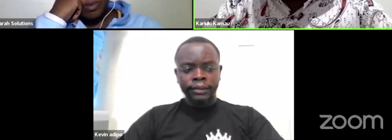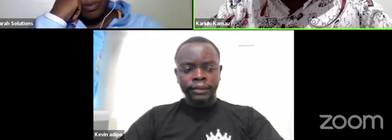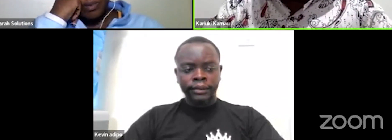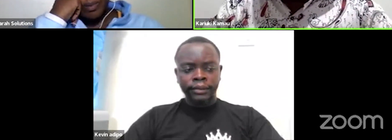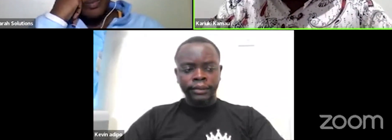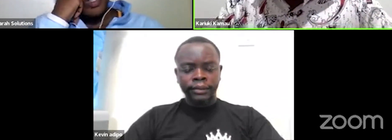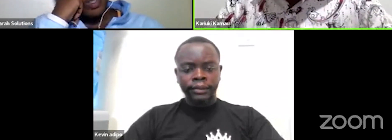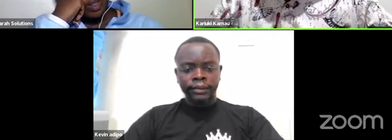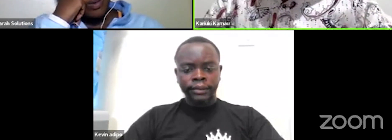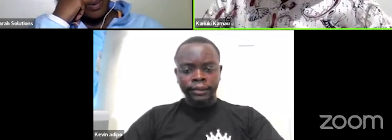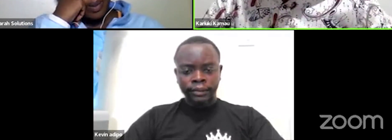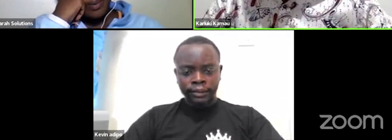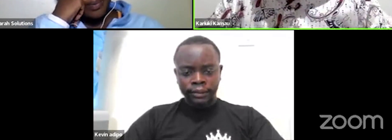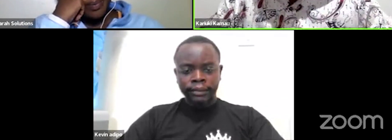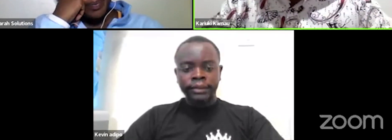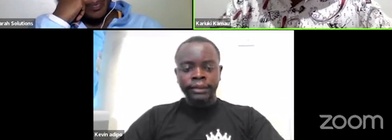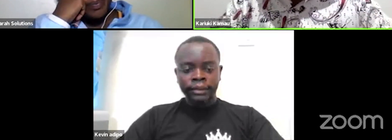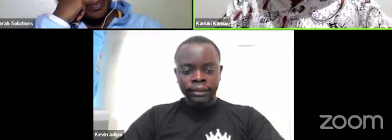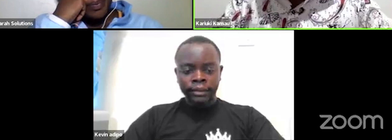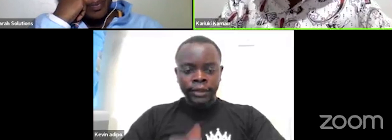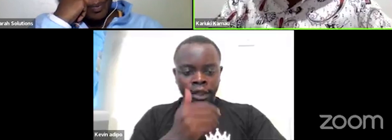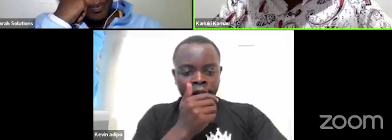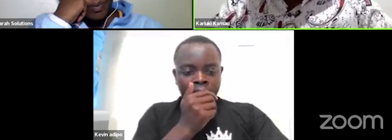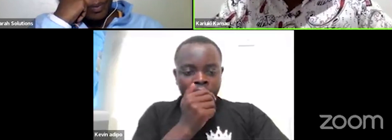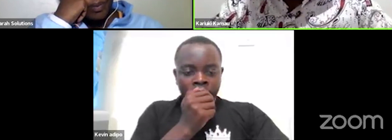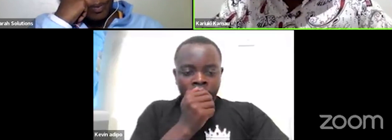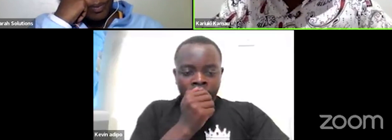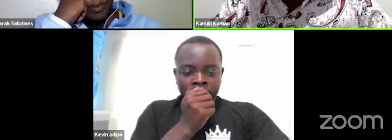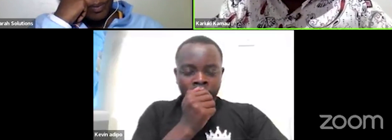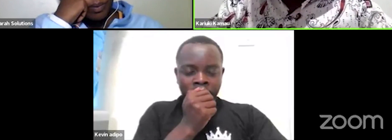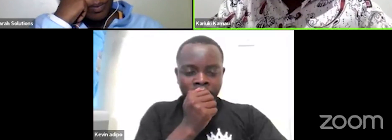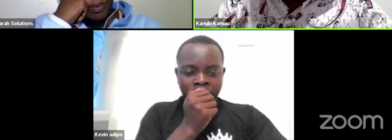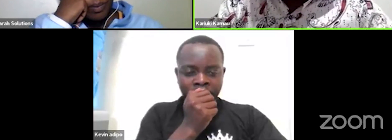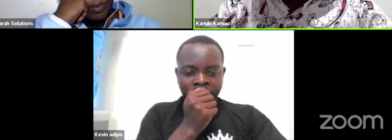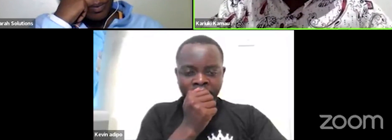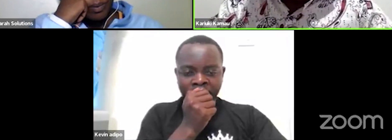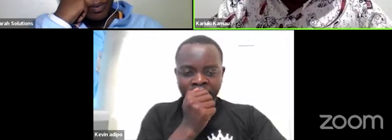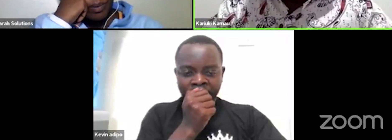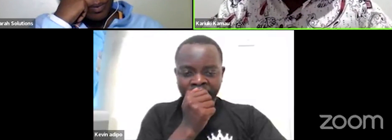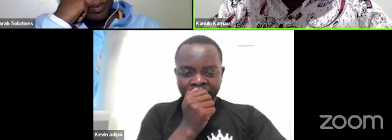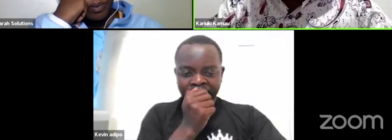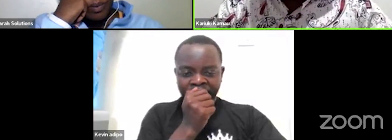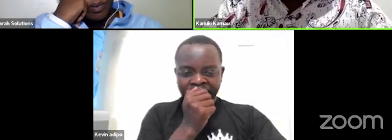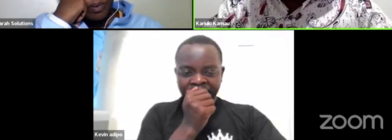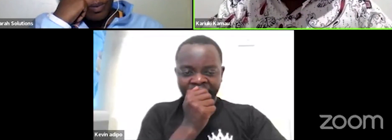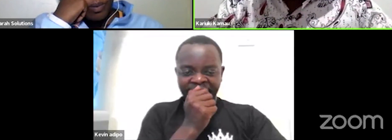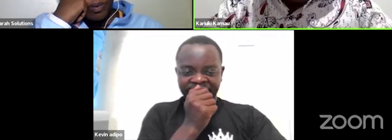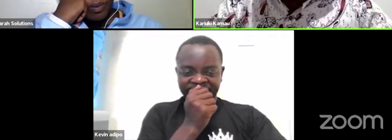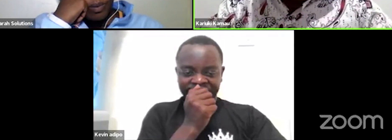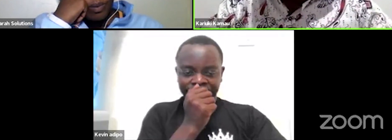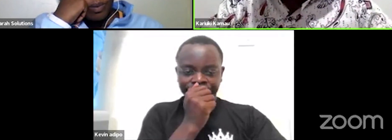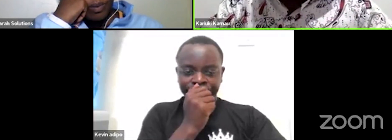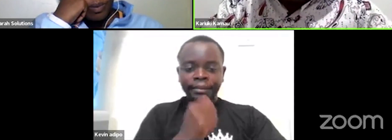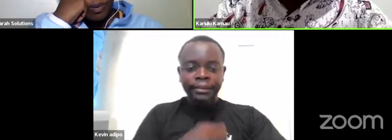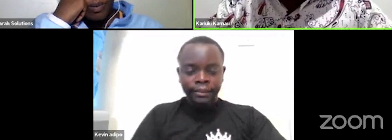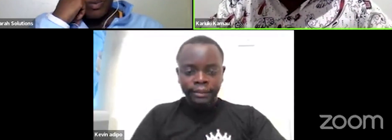our way or the highway. But if you don't respond to the market, you are doomed to fail. So it's good to be